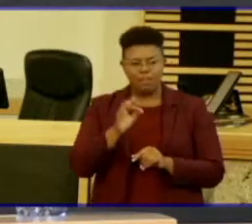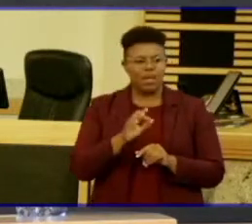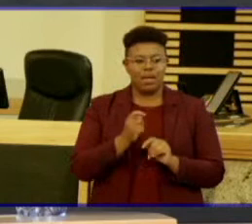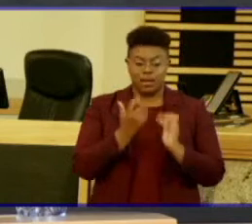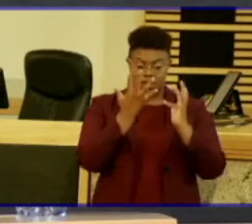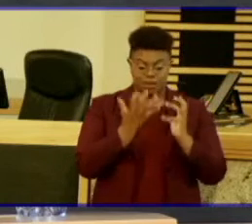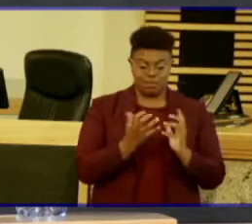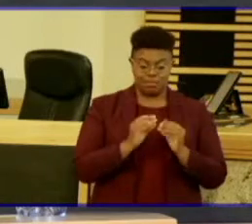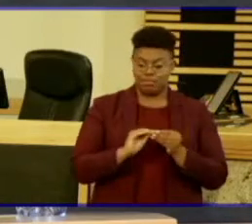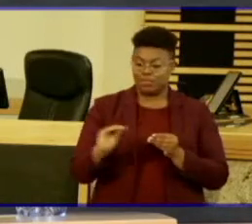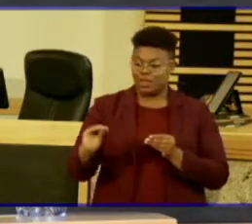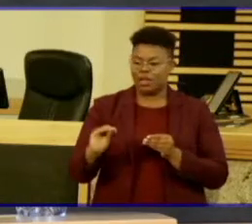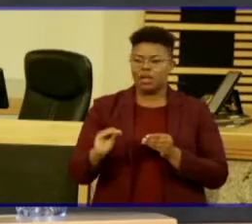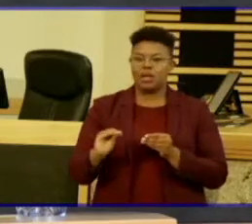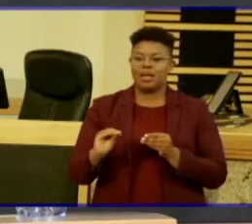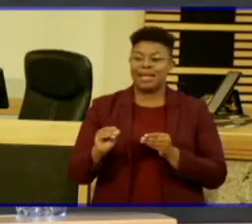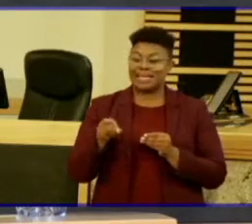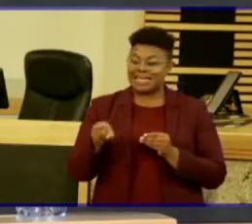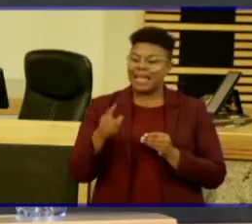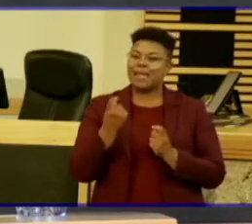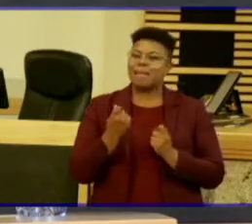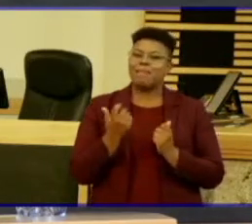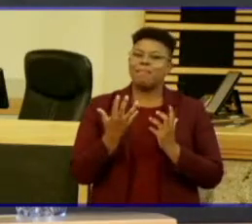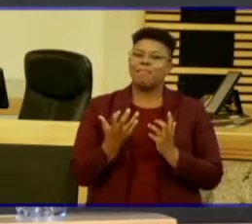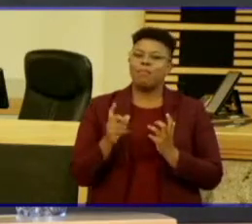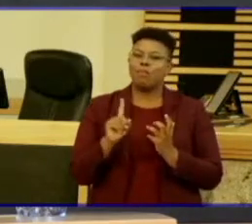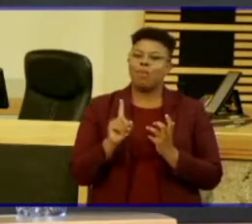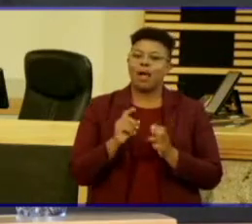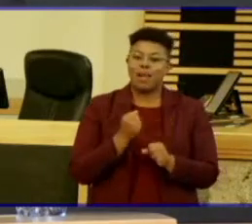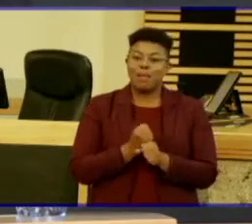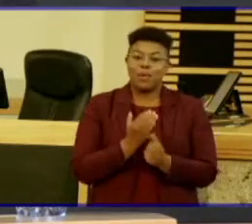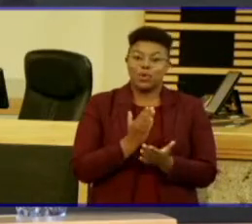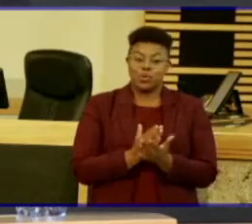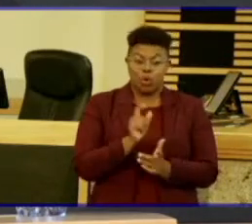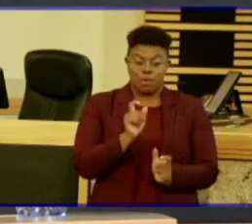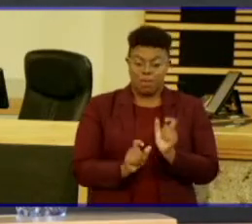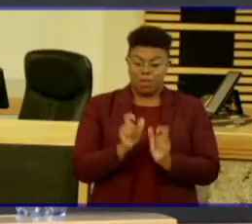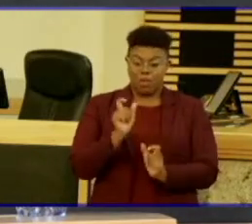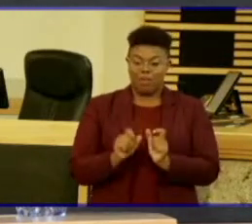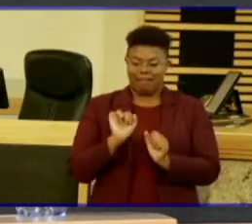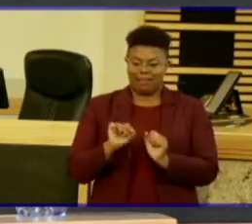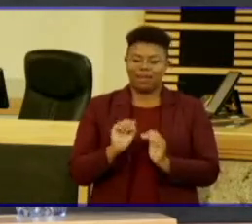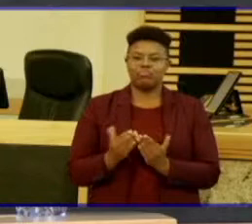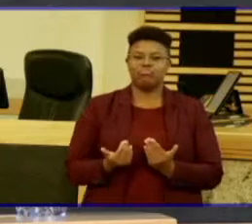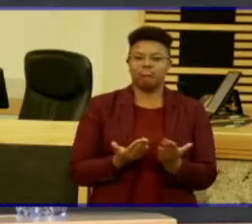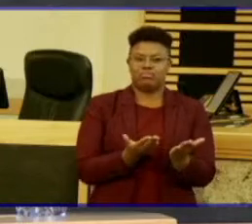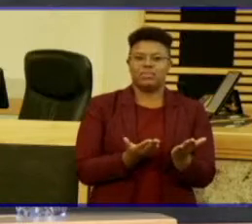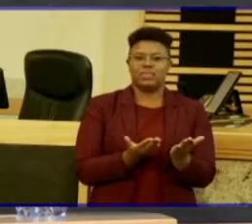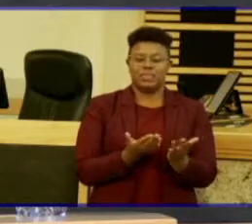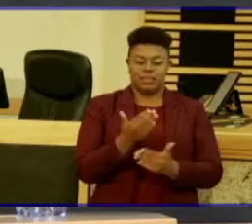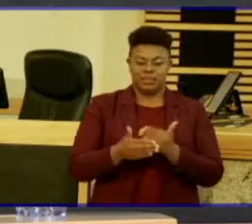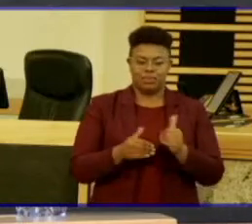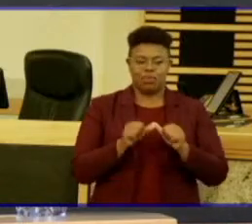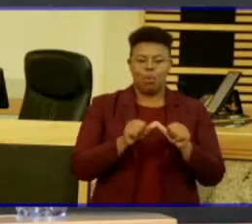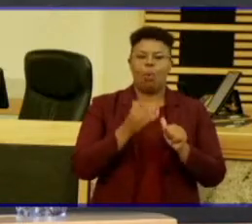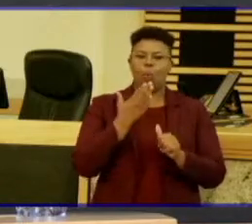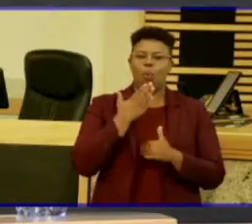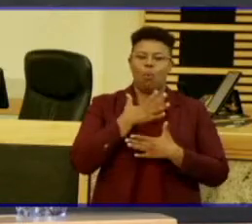province noba ngoomasipala yenzelwe abantu bakuthi abalindele inkonzo kurhulumente wabo